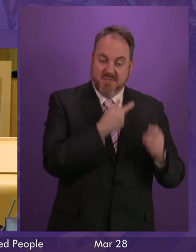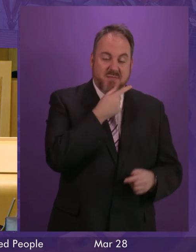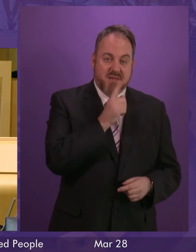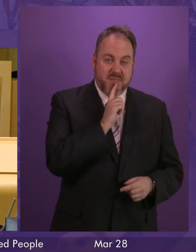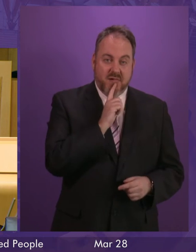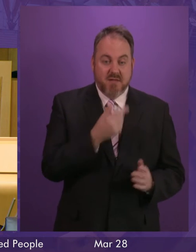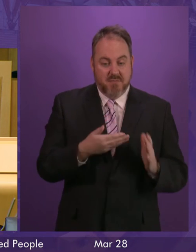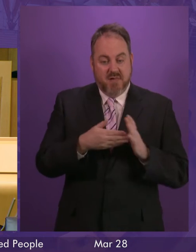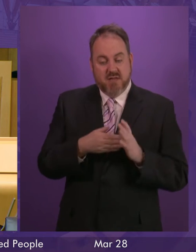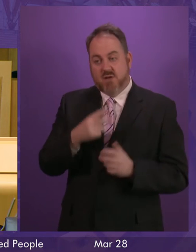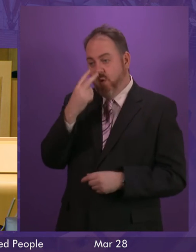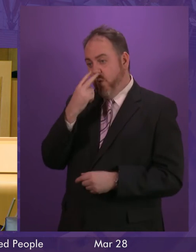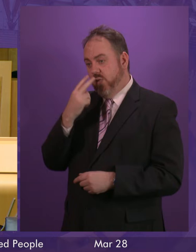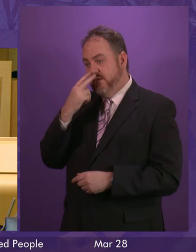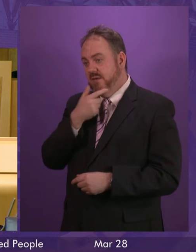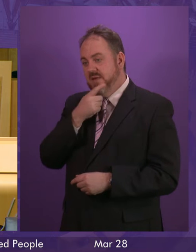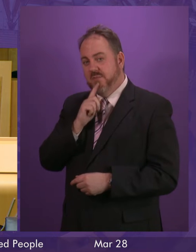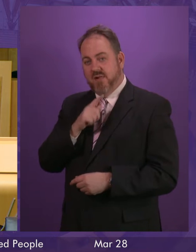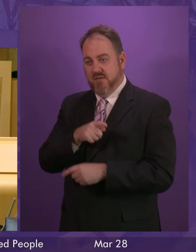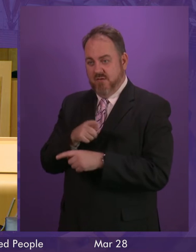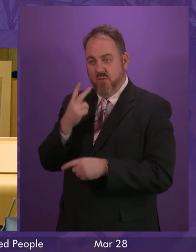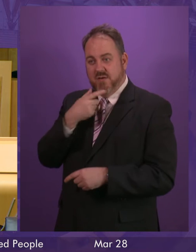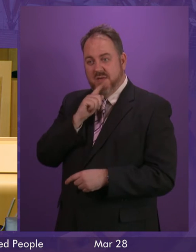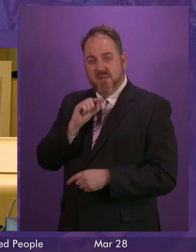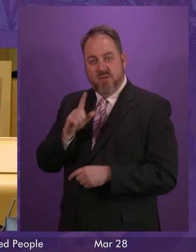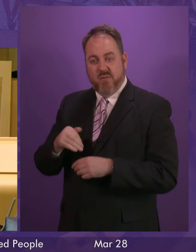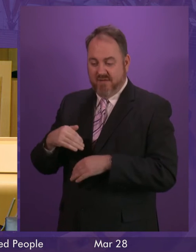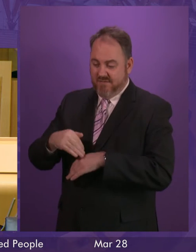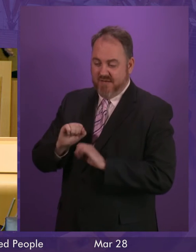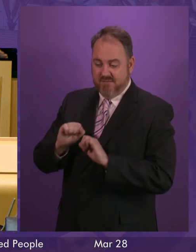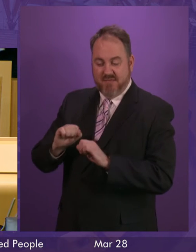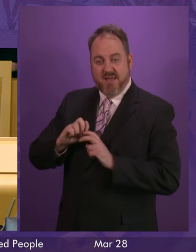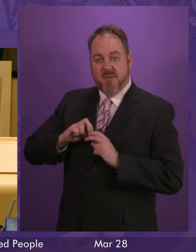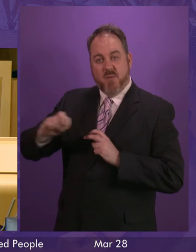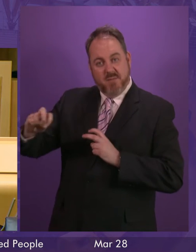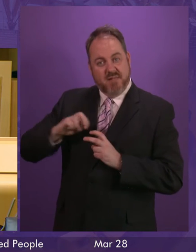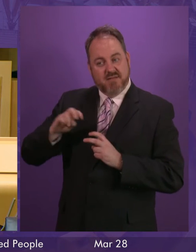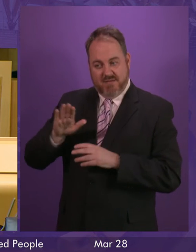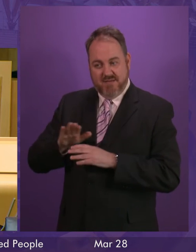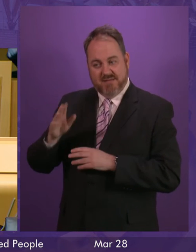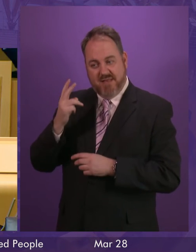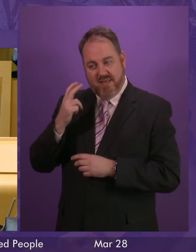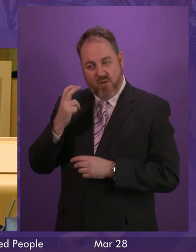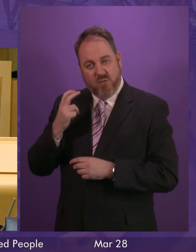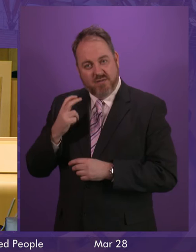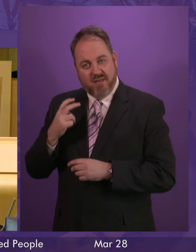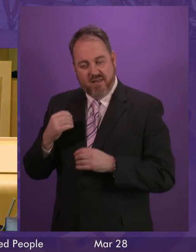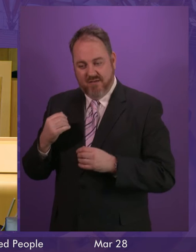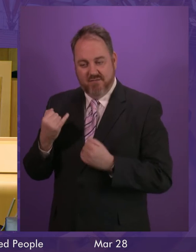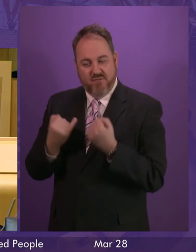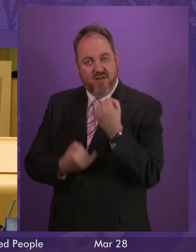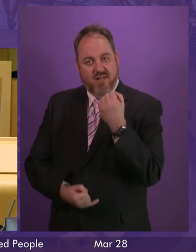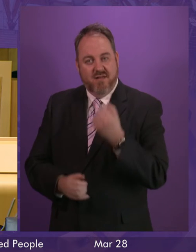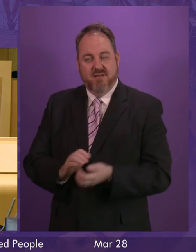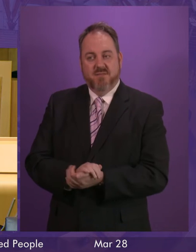and be the victims of mobility problems in particular. And I welcome Mark Griffin's